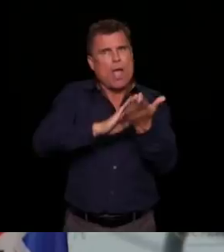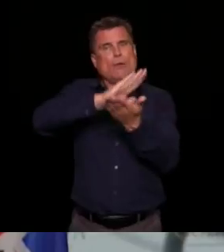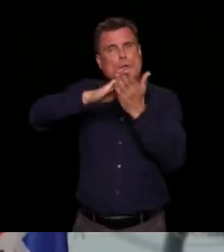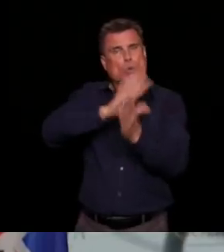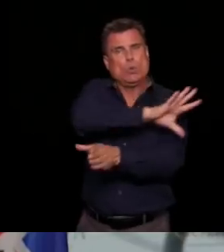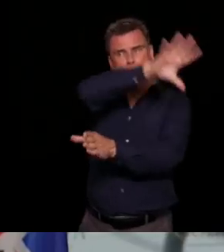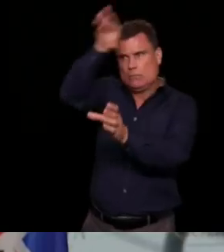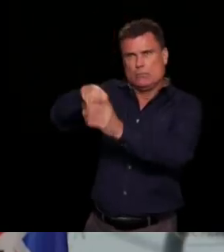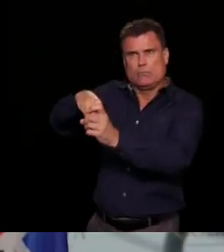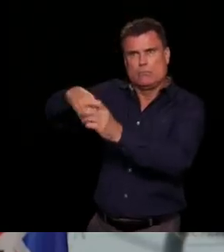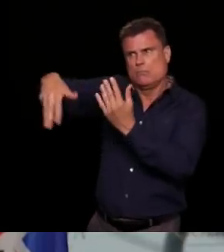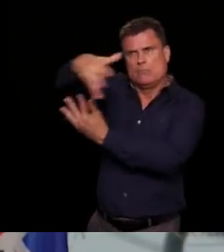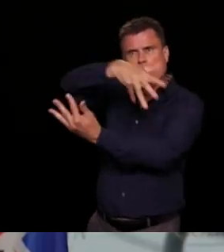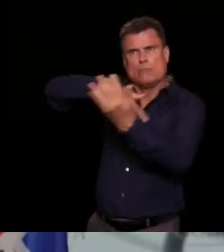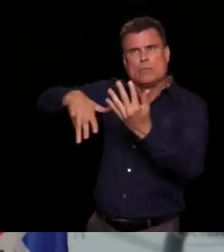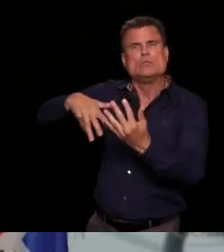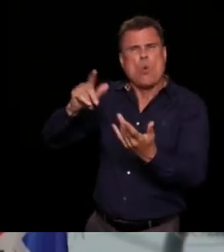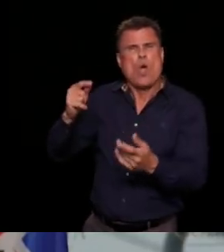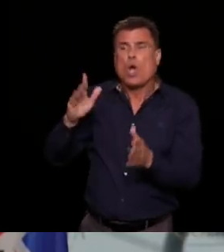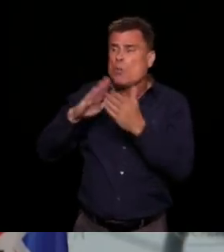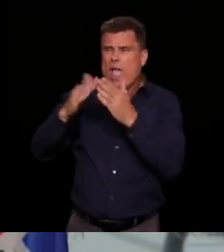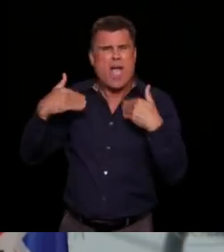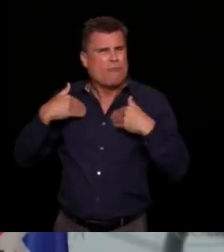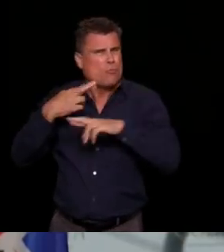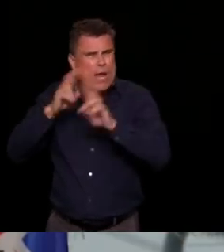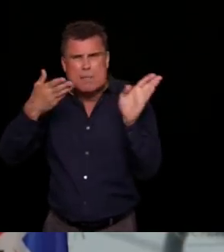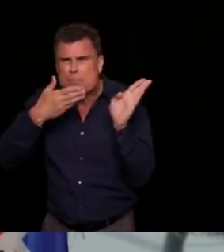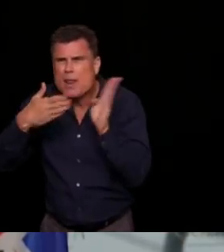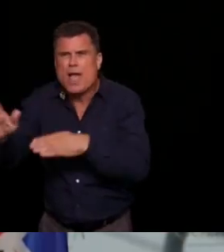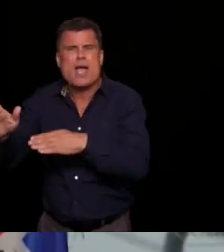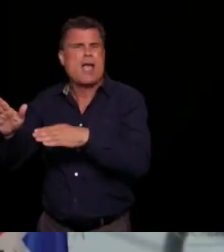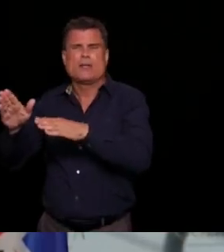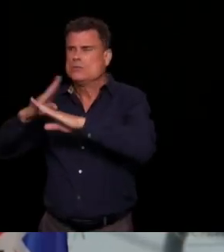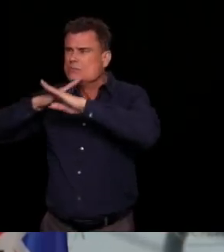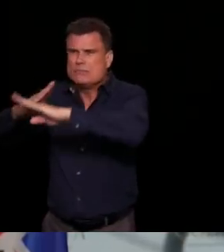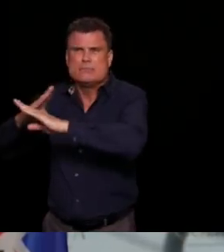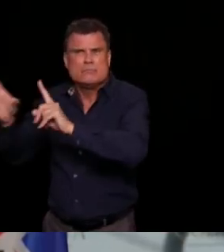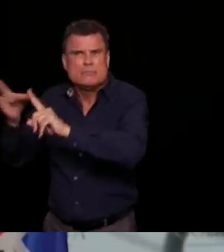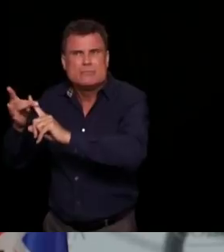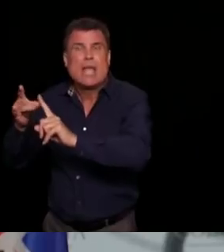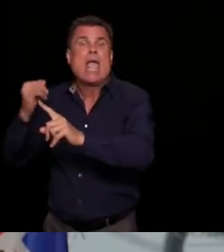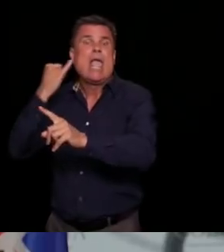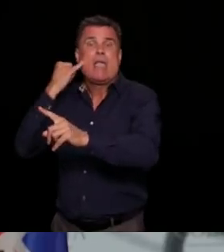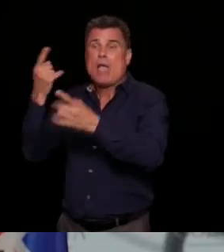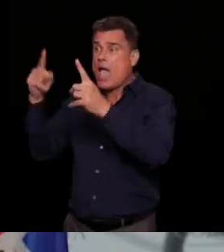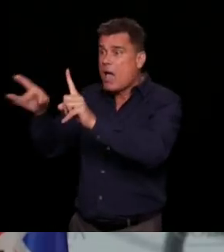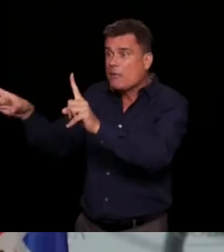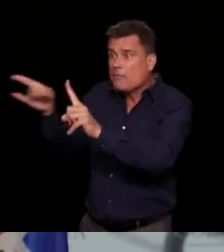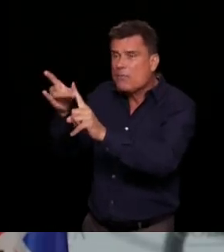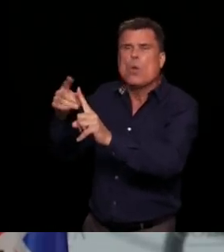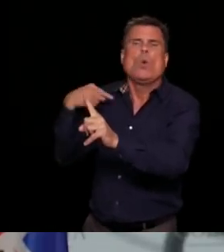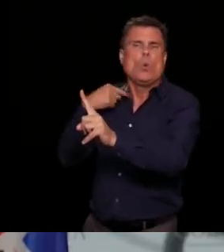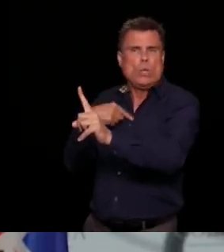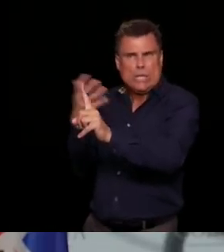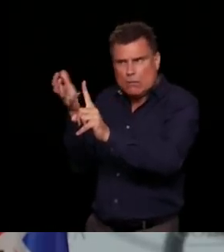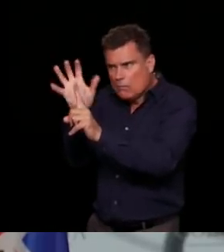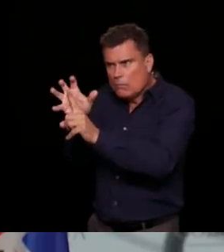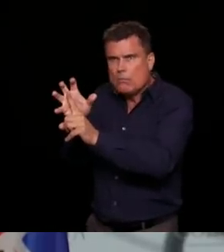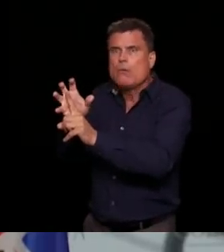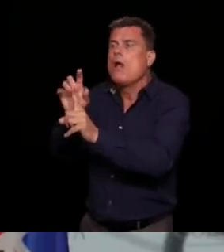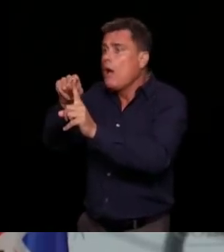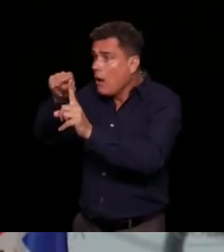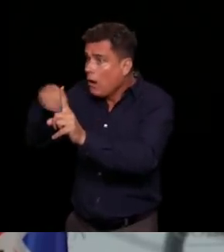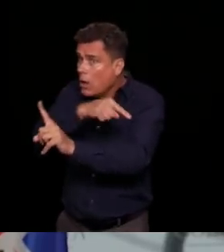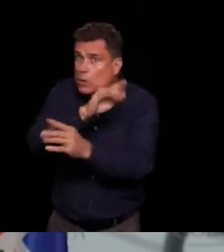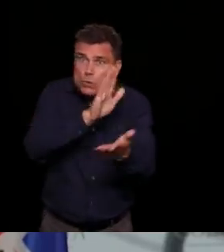to control COVID-19 span from prevention to response. And the same thing needs to happen in schools. Thank you. Do you have a follow-up,